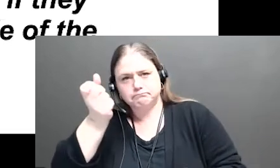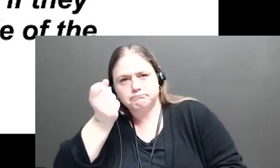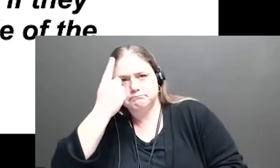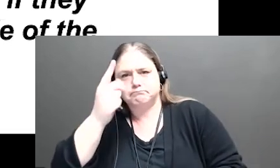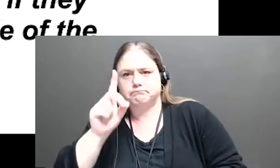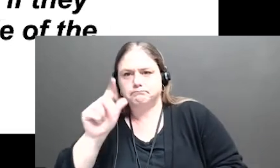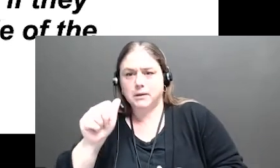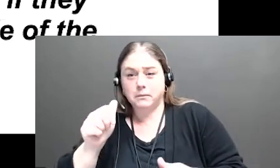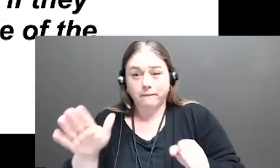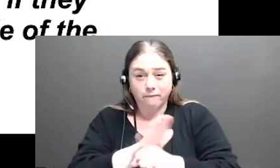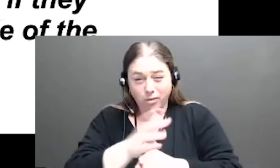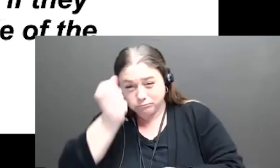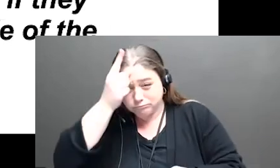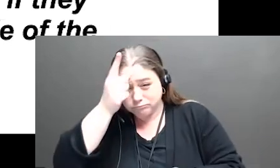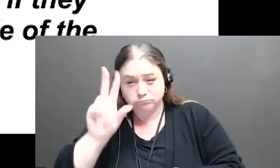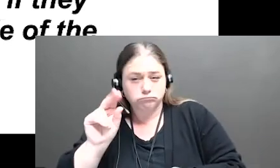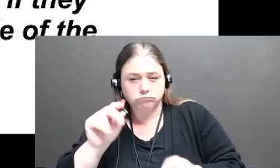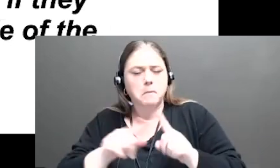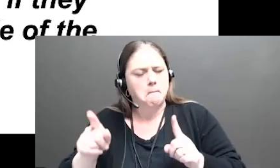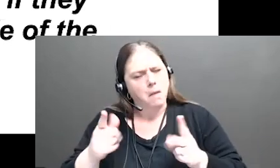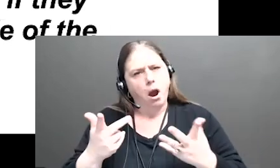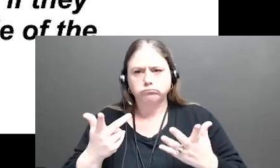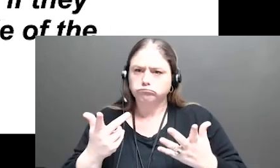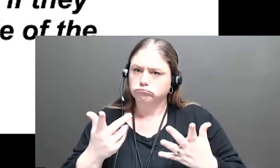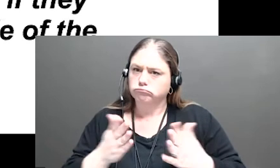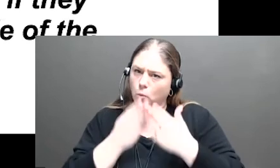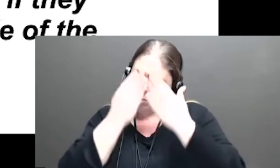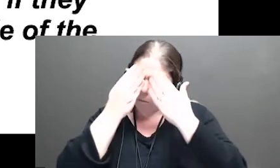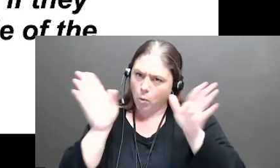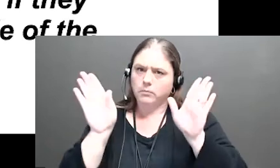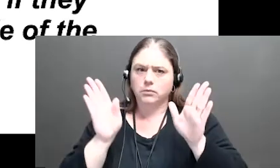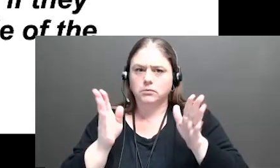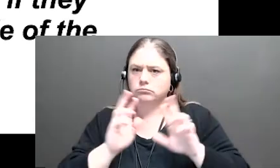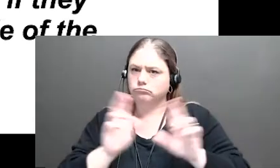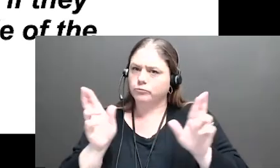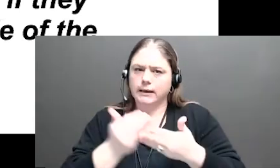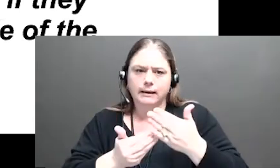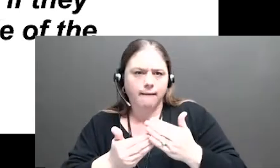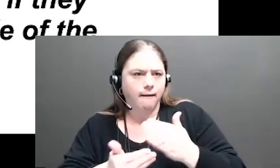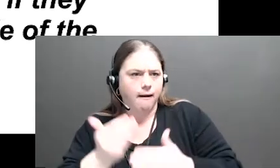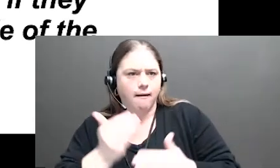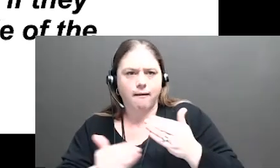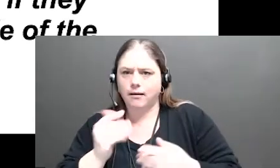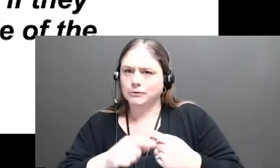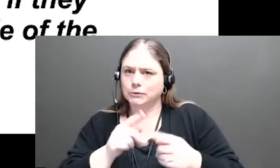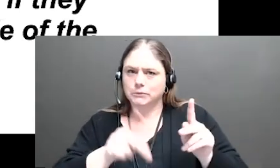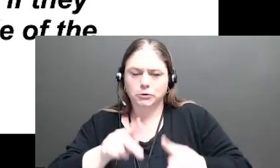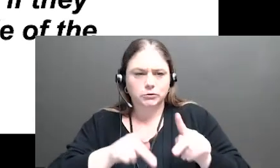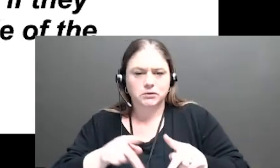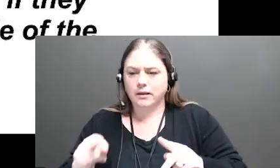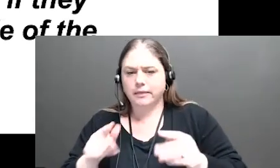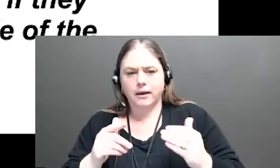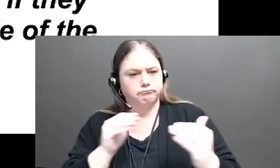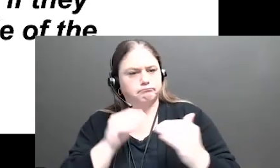was a comfort level with it and a kindness. I think they treated the participant just like any other employee. They didn't act as if they were doing us a